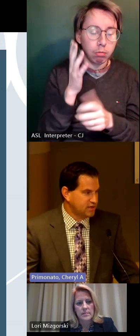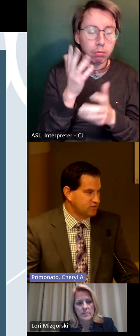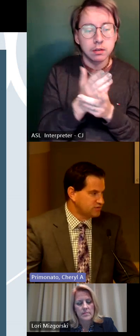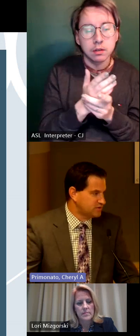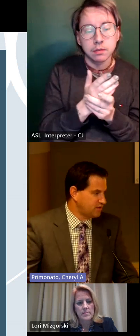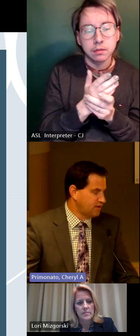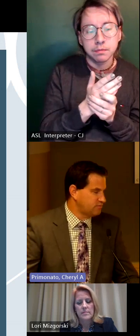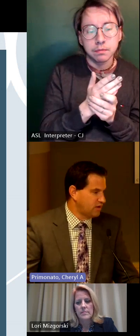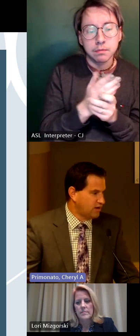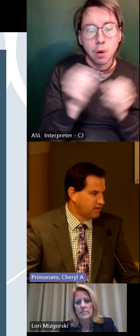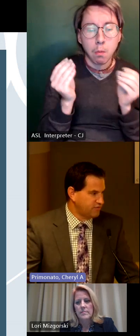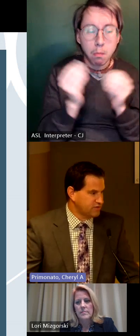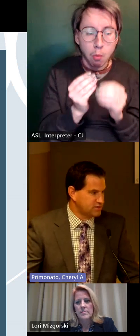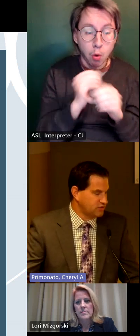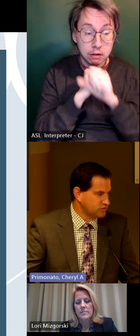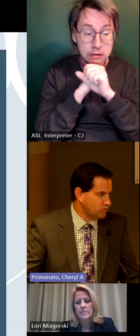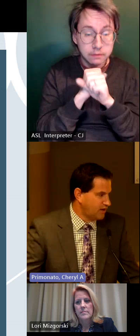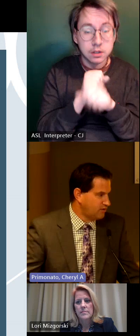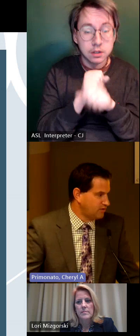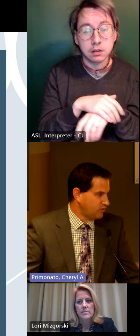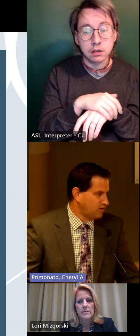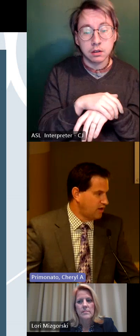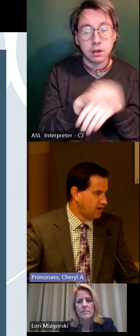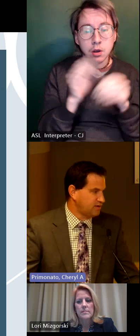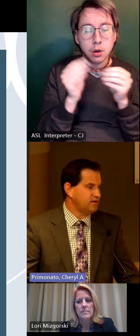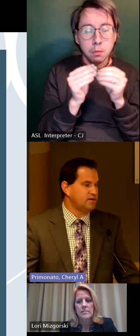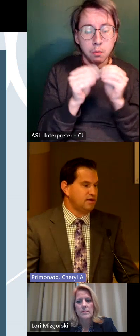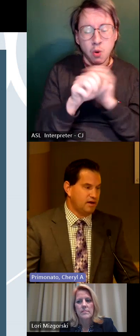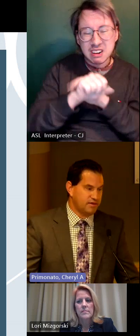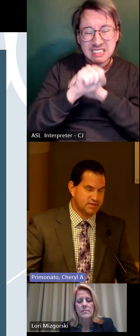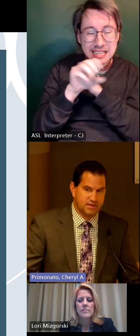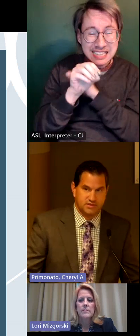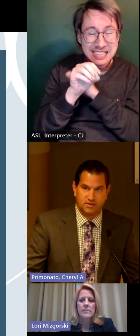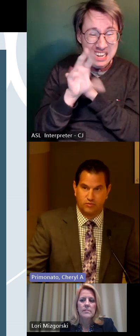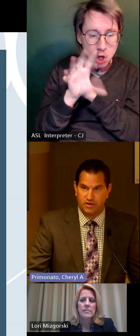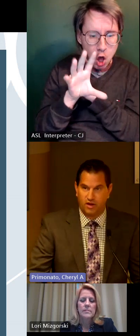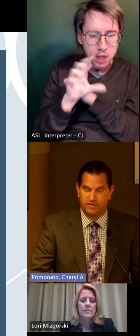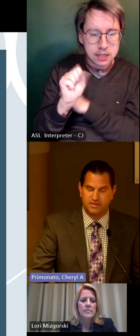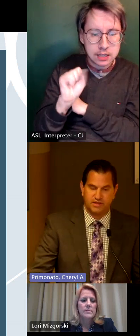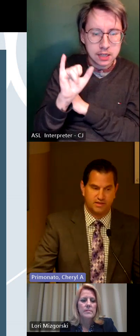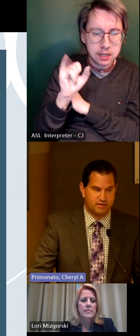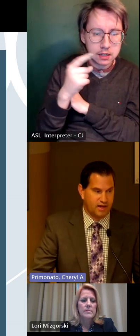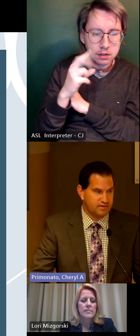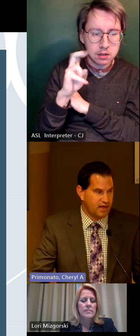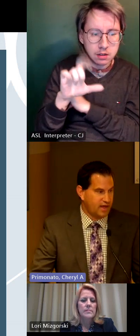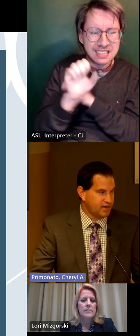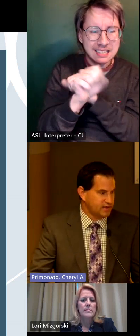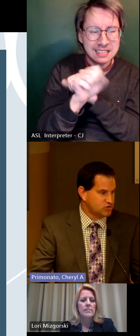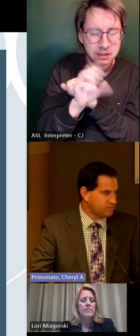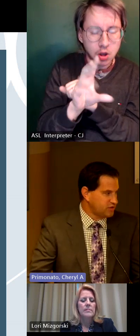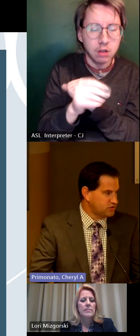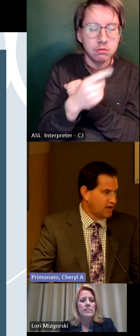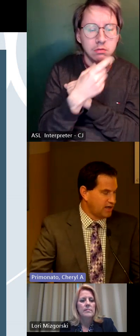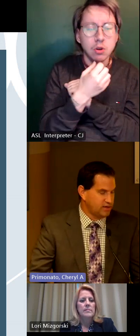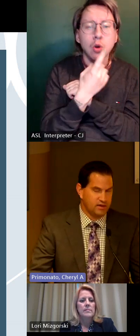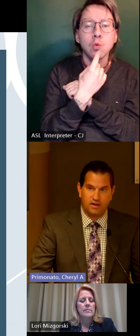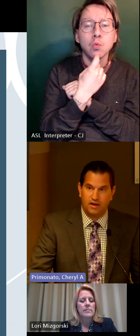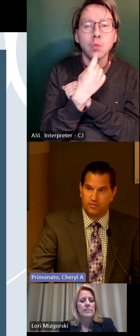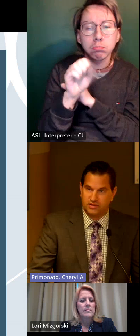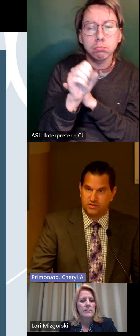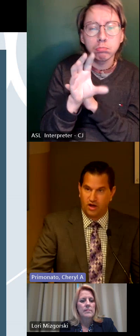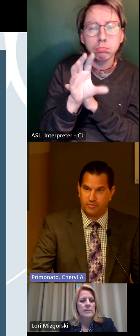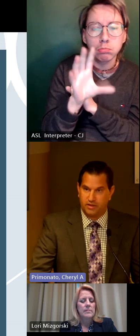red signals so that if the signal is red on the rail line, this system would obviously detect that and trip the